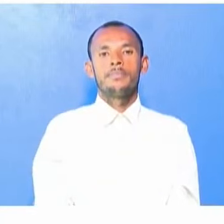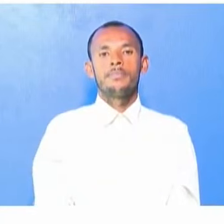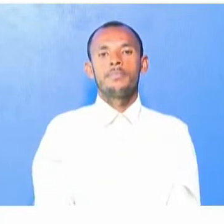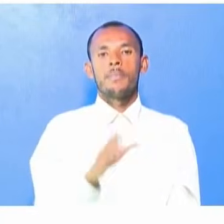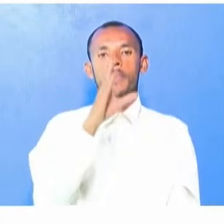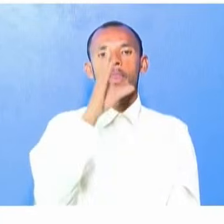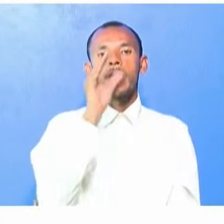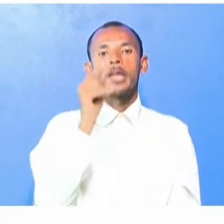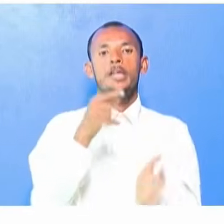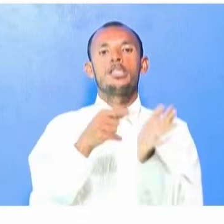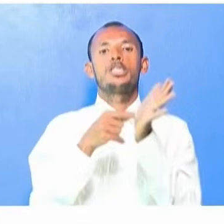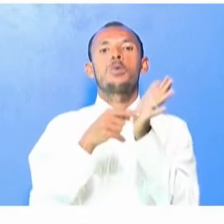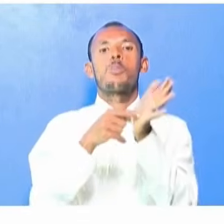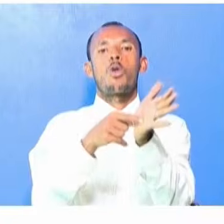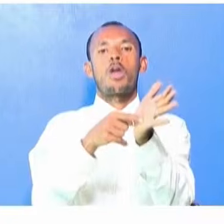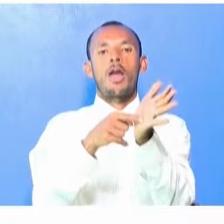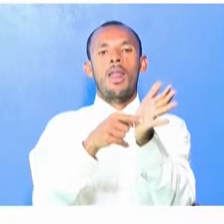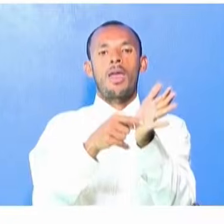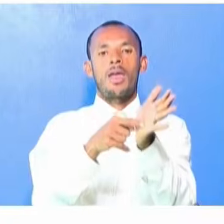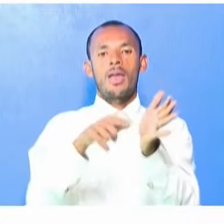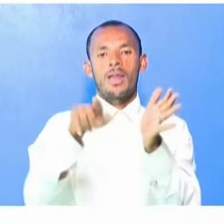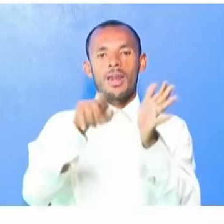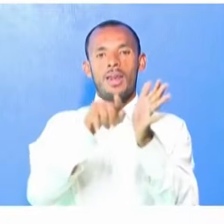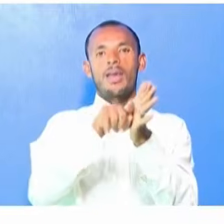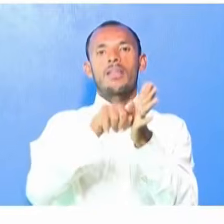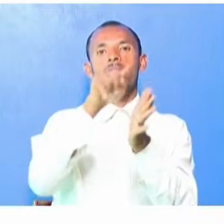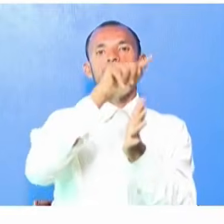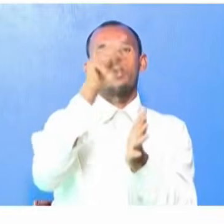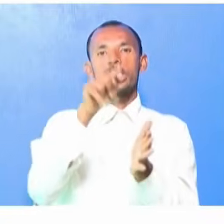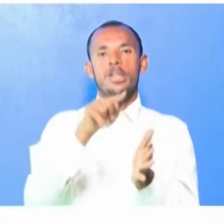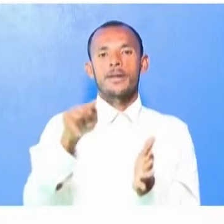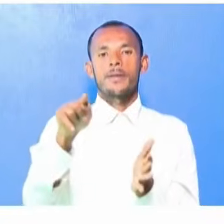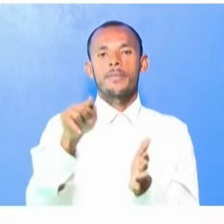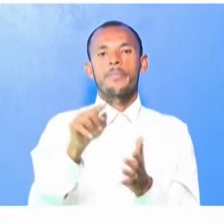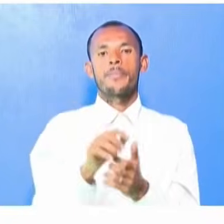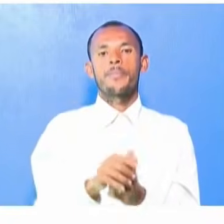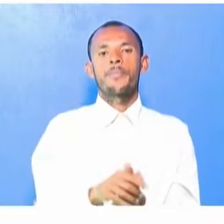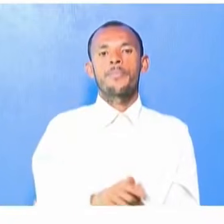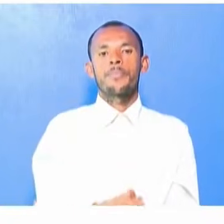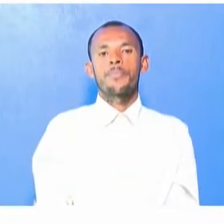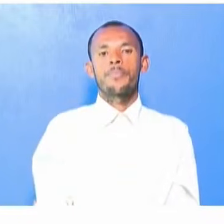And symbolically, negative integers